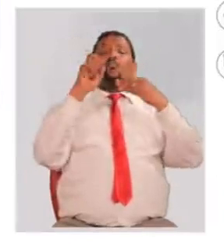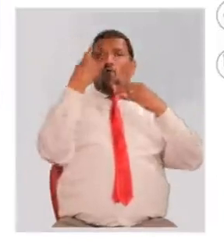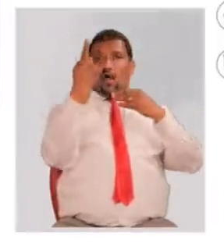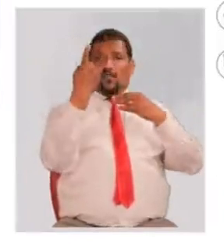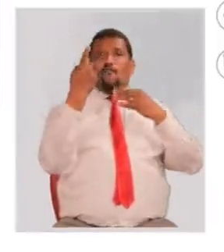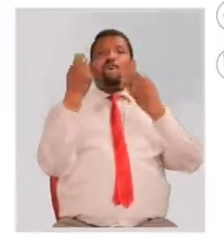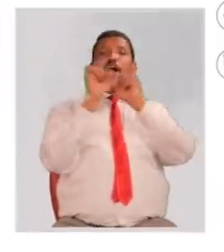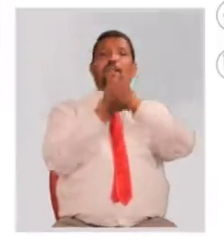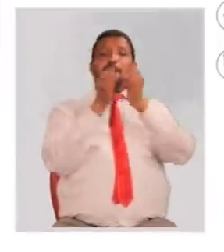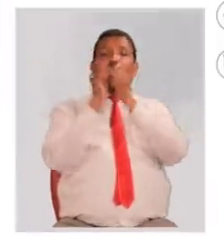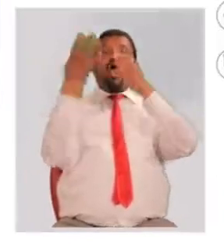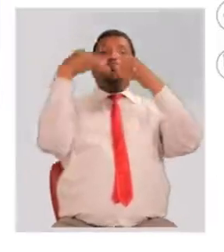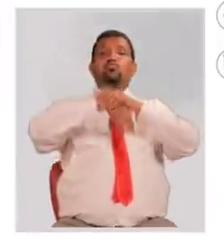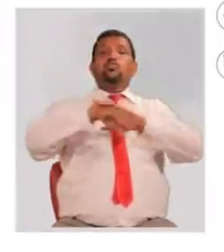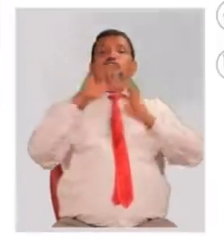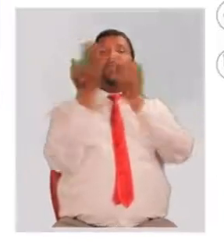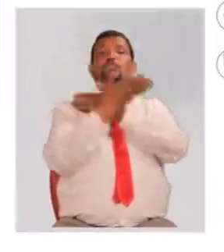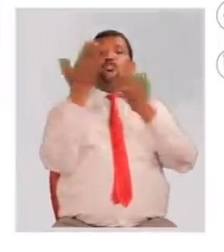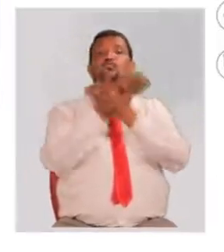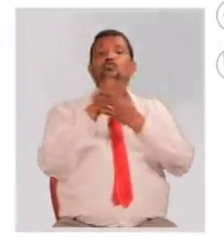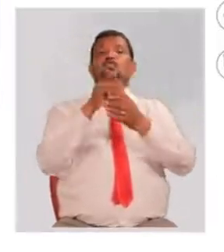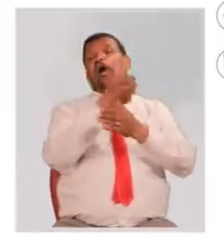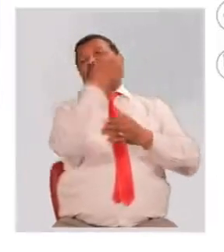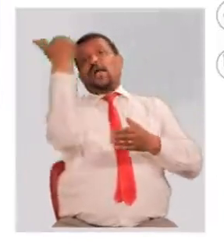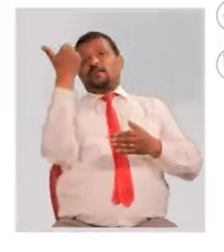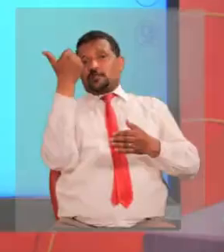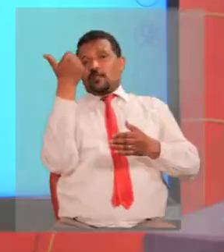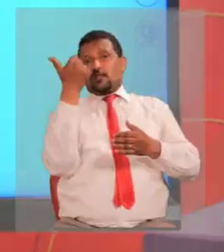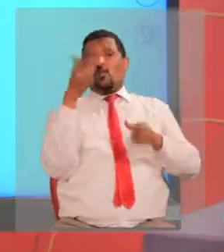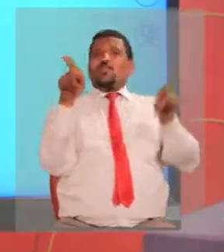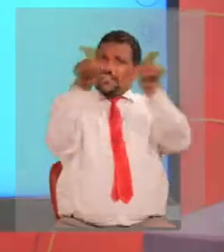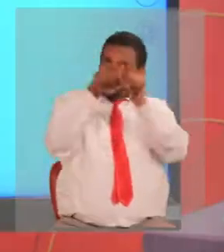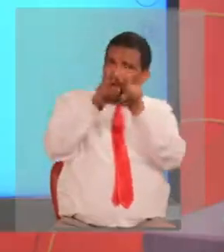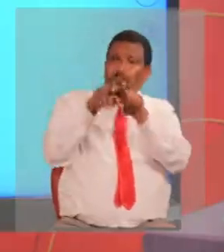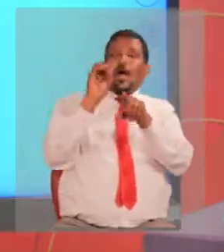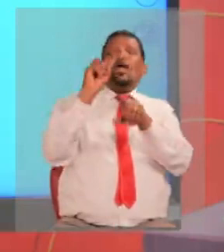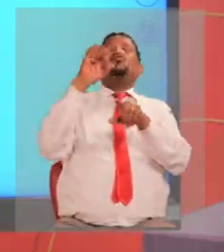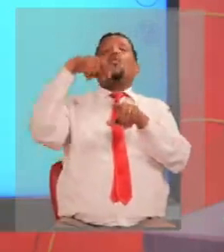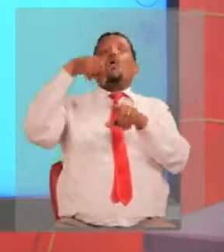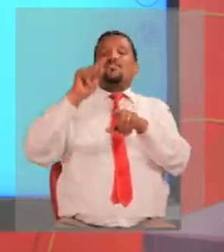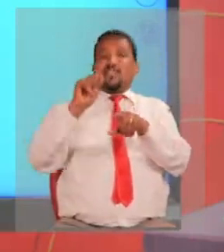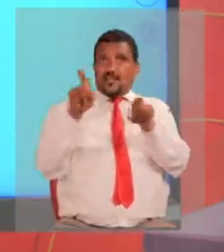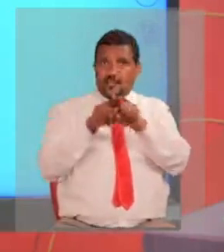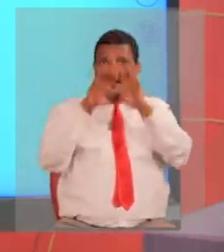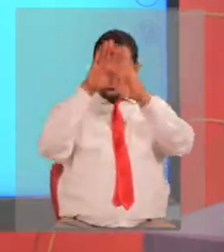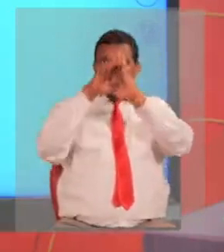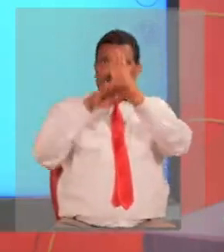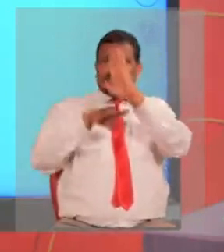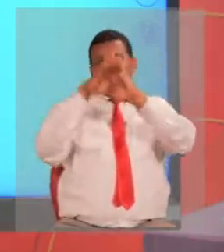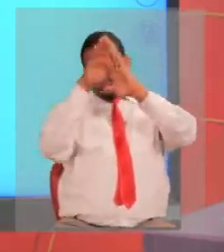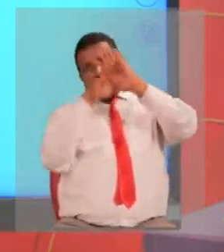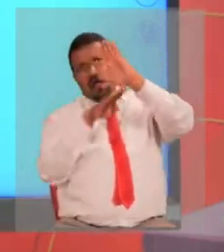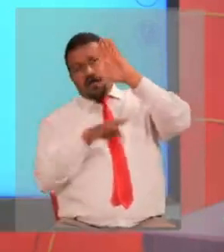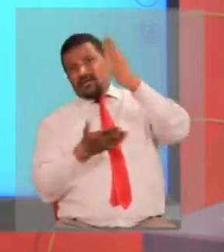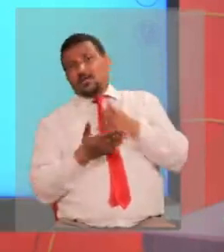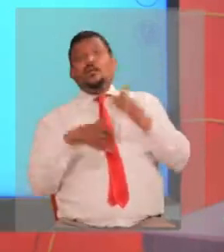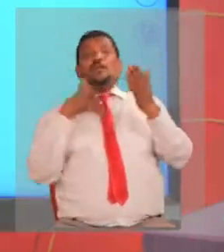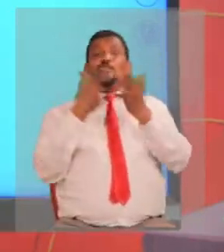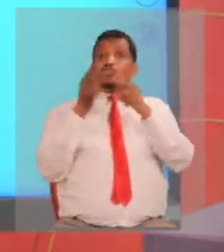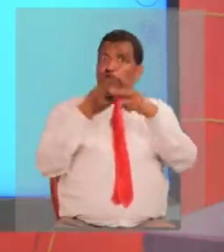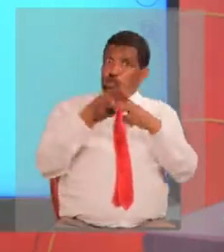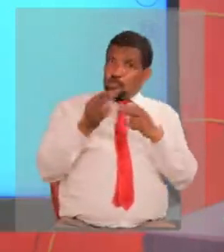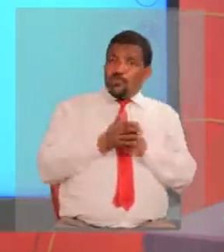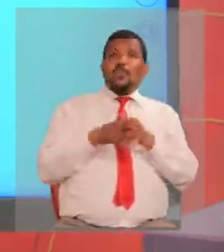variable input is substituted for another on the same isoquant tends to diminish or decline. In